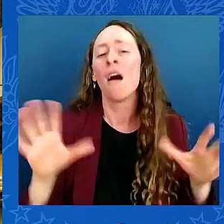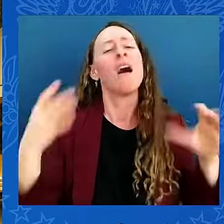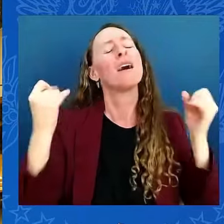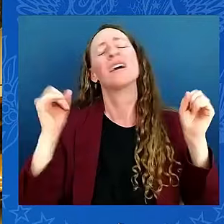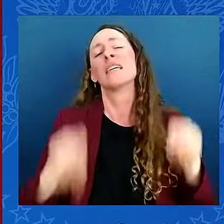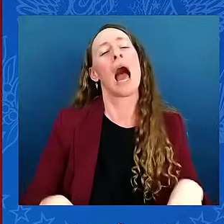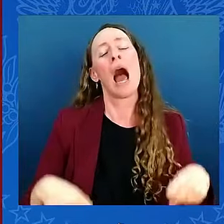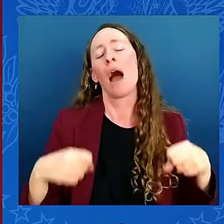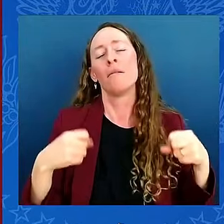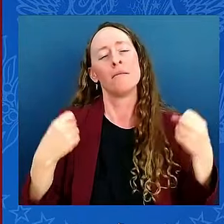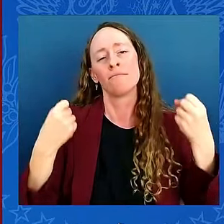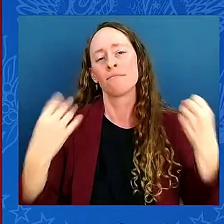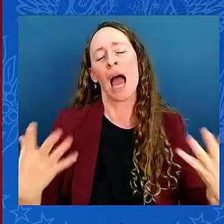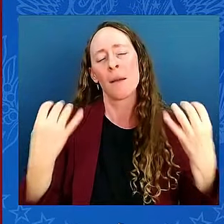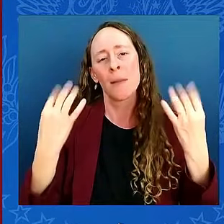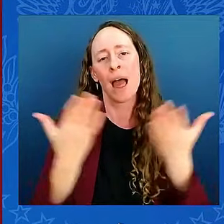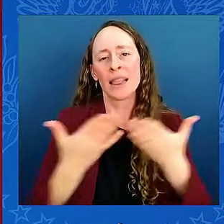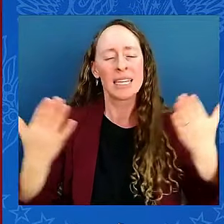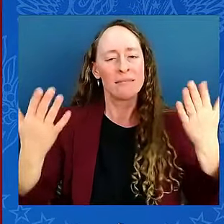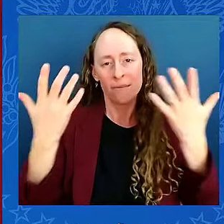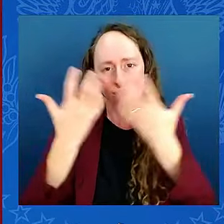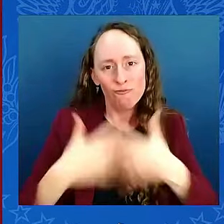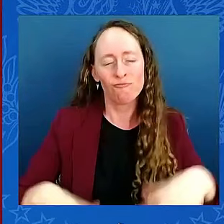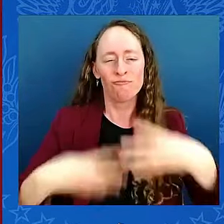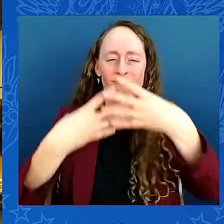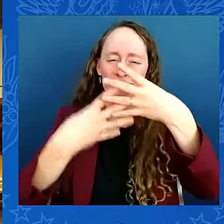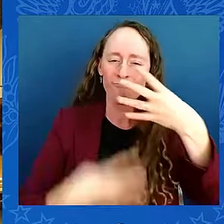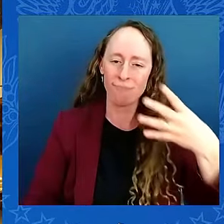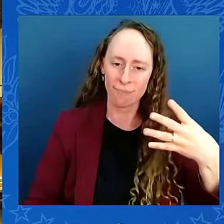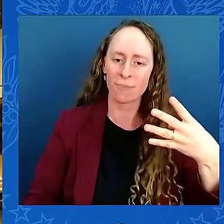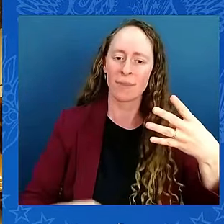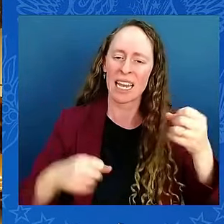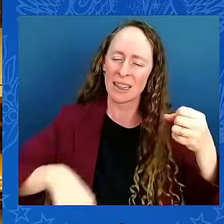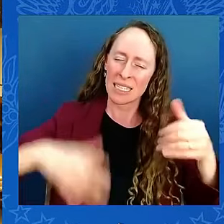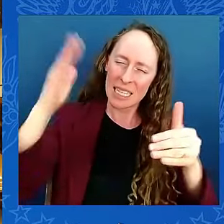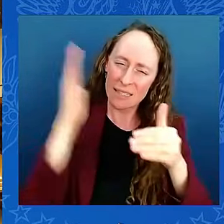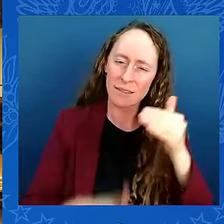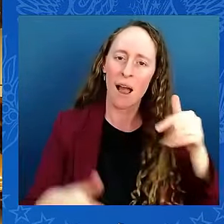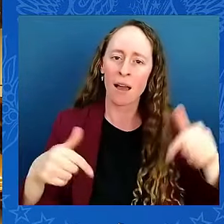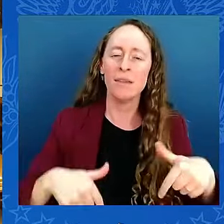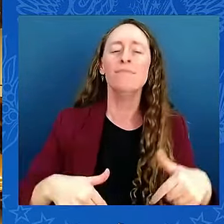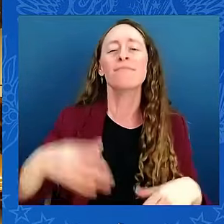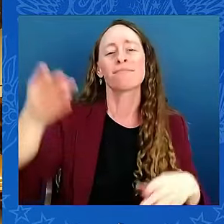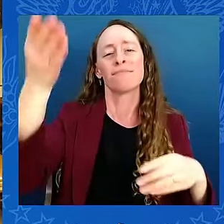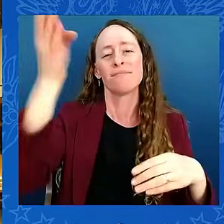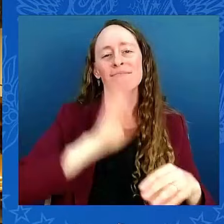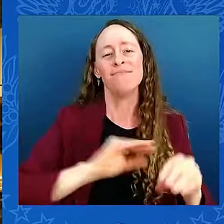God bless you all. And may God protect our troops. Thank you, thank you, thank you.